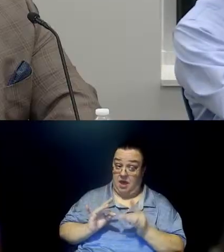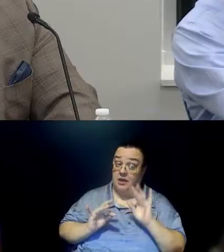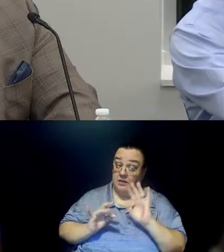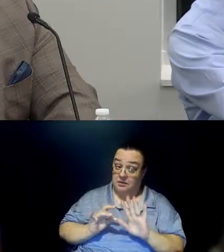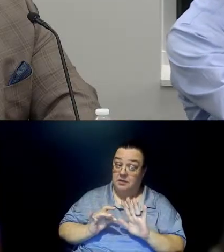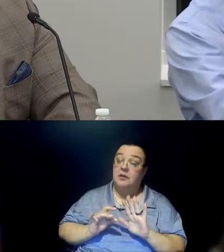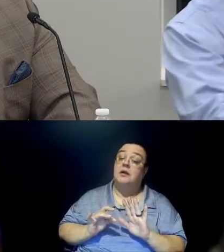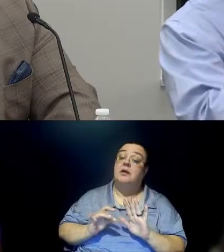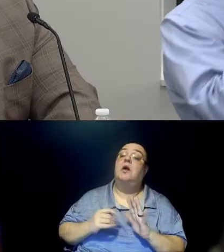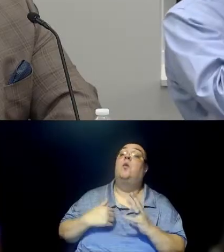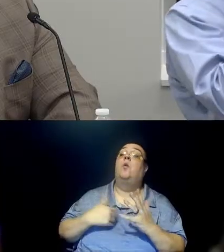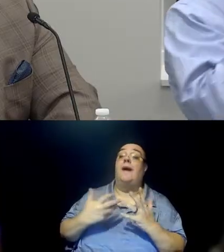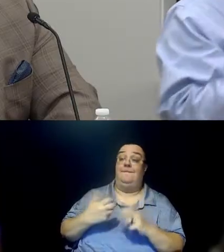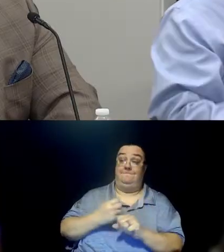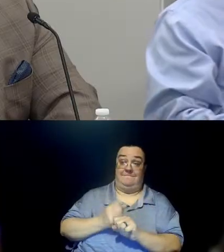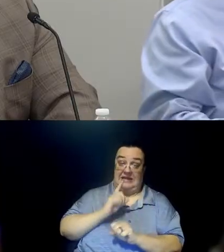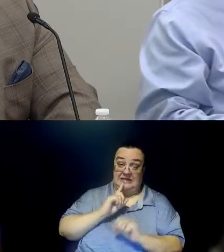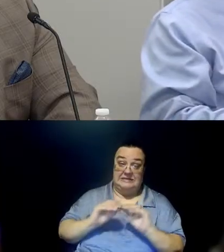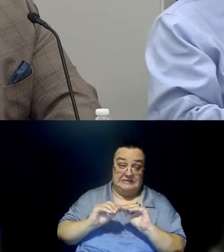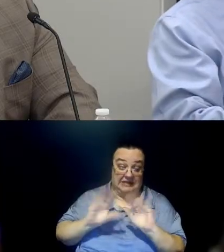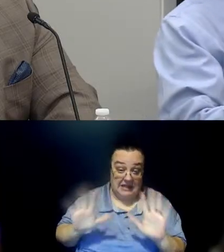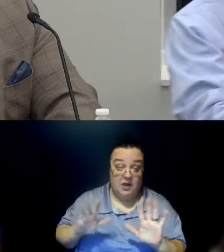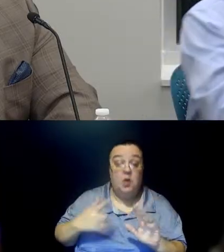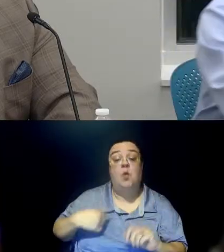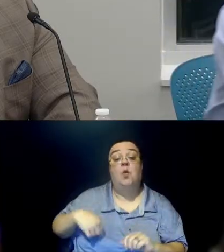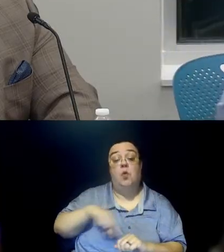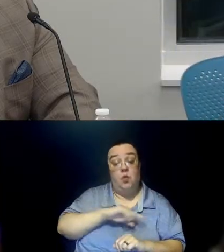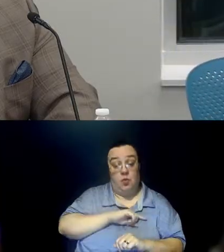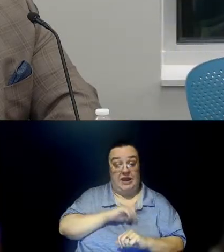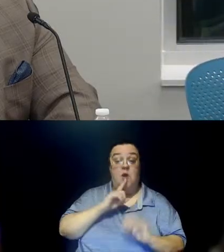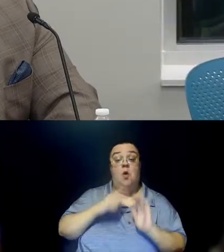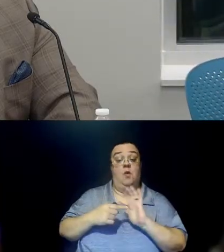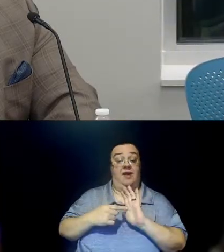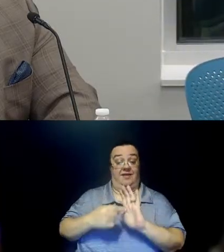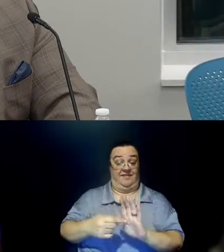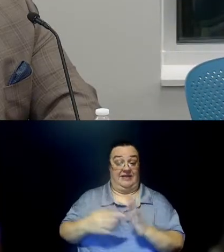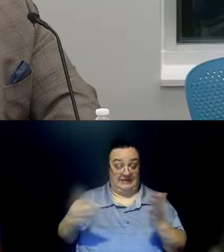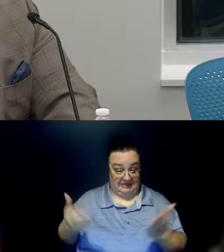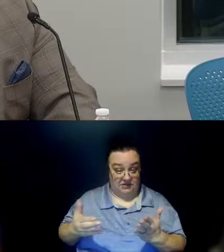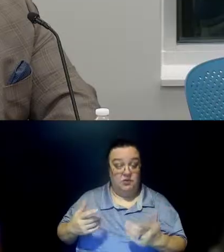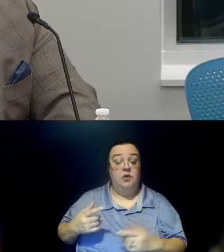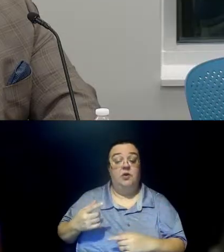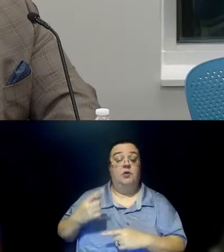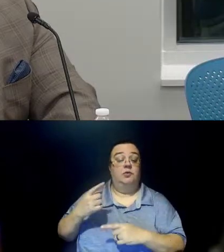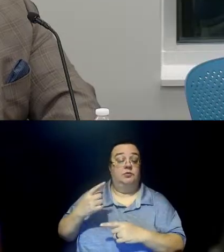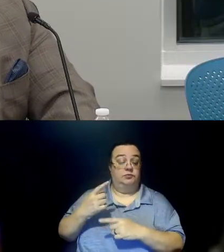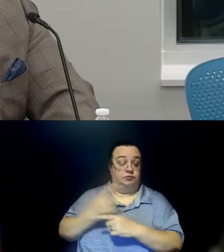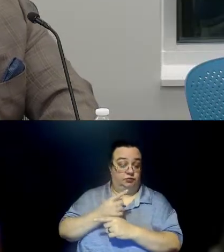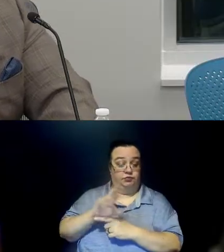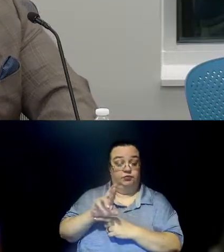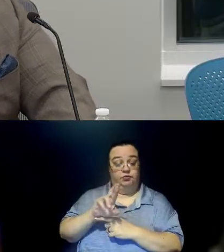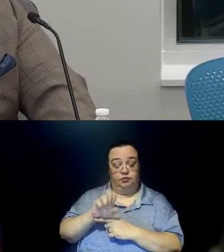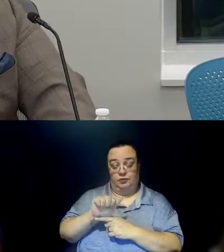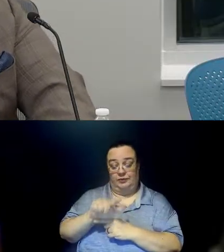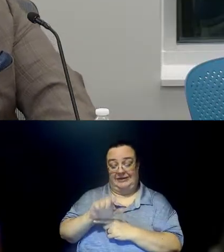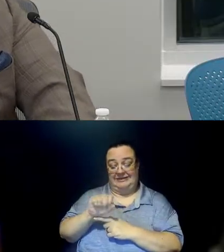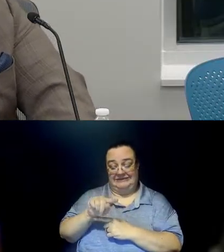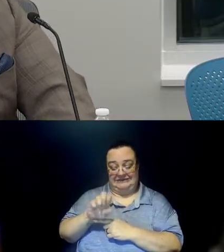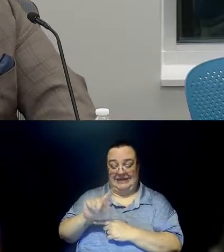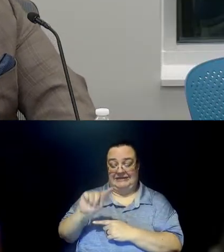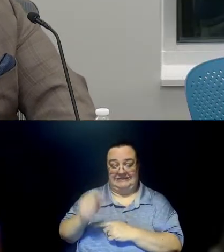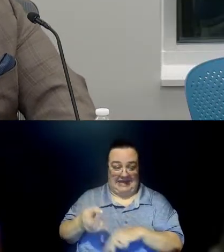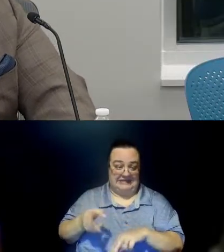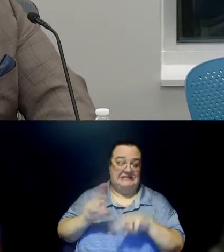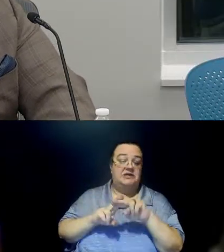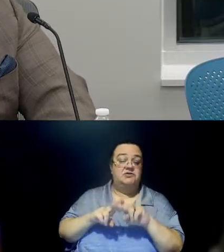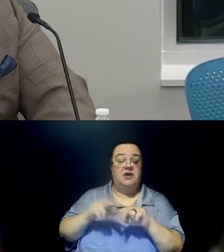just want to make it clear. We are reflecting here a real estate tax increase, of course, of 5 cents, as we've indicated,